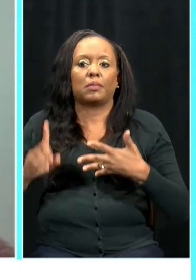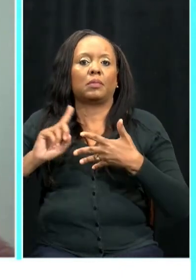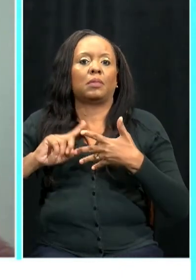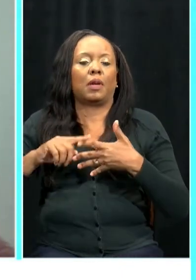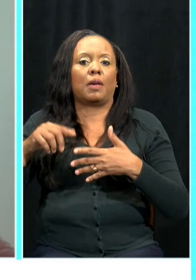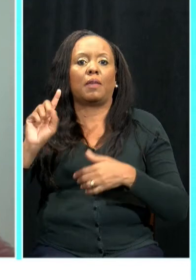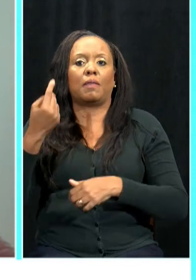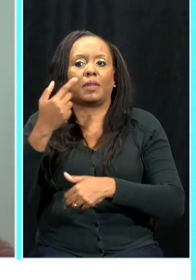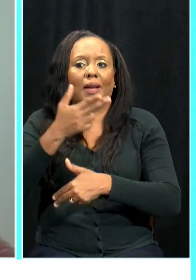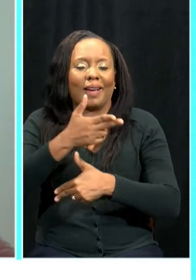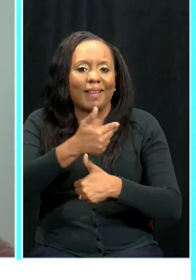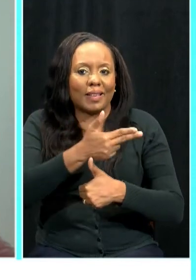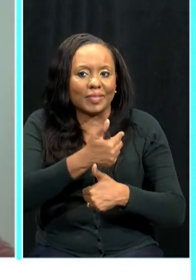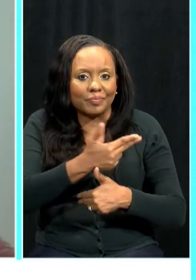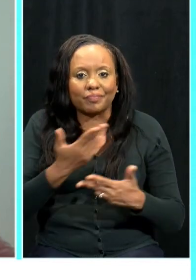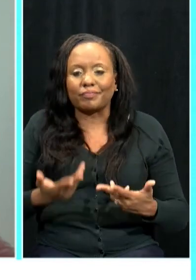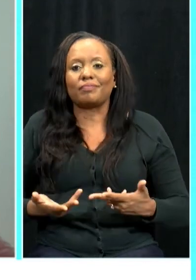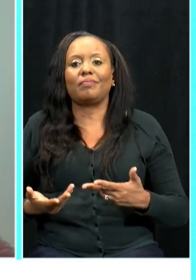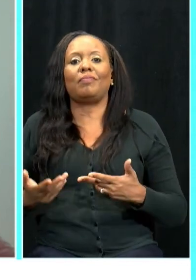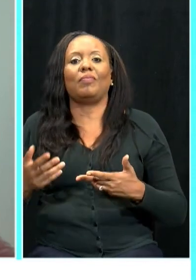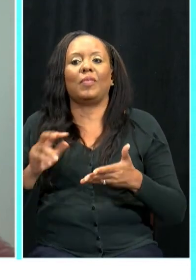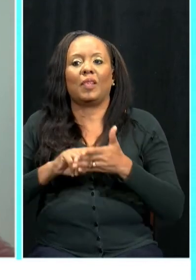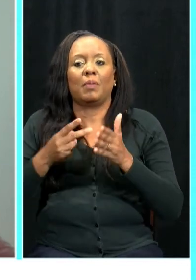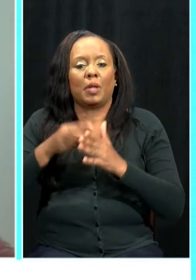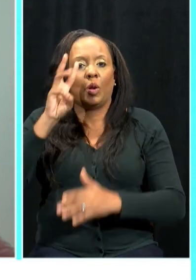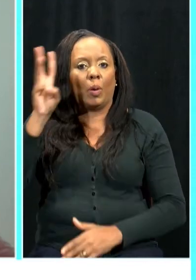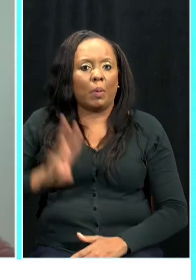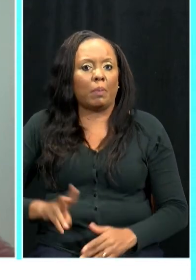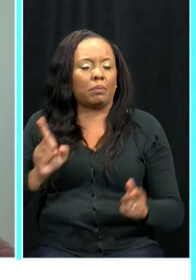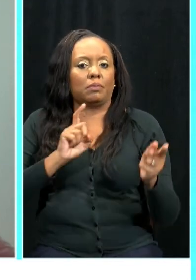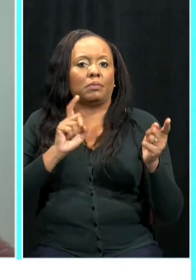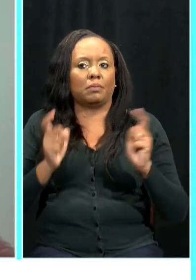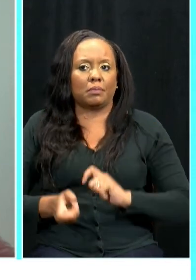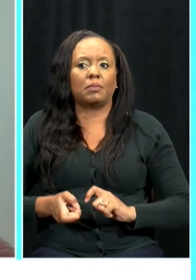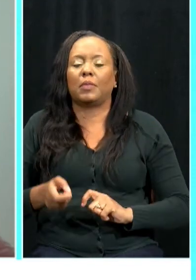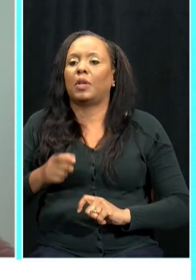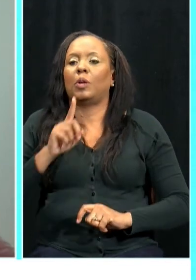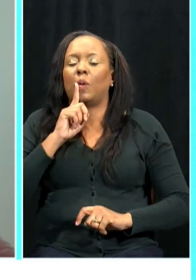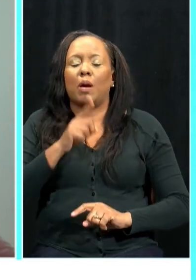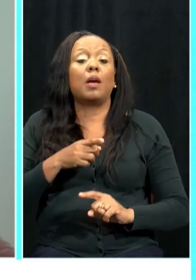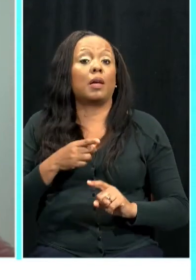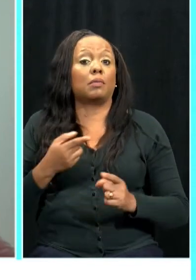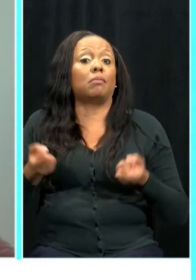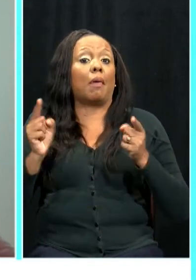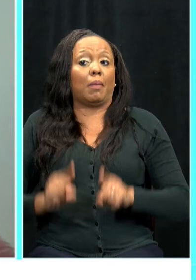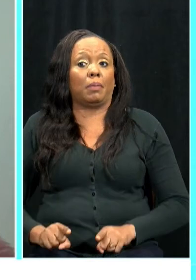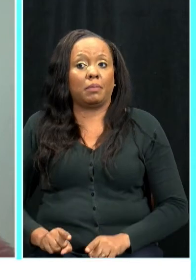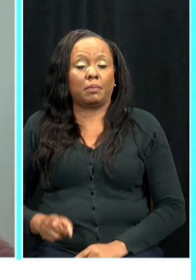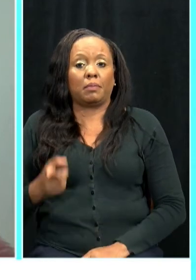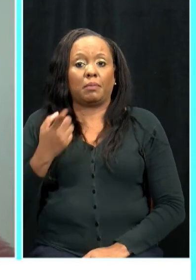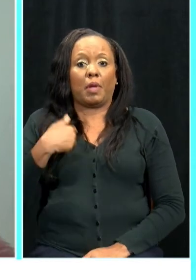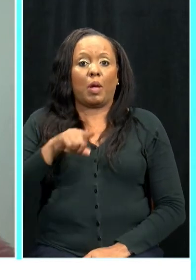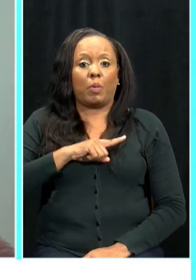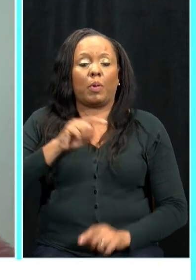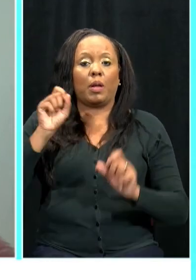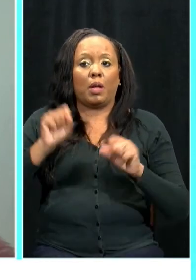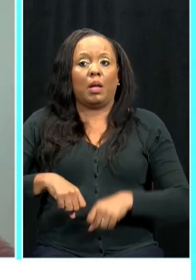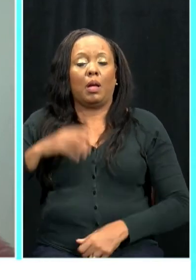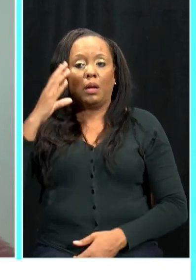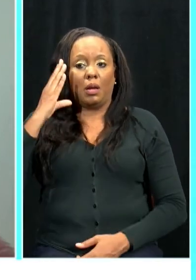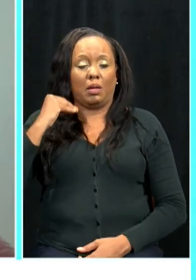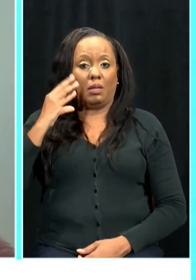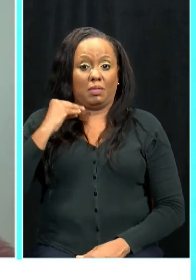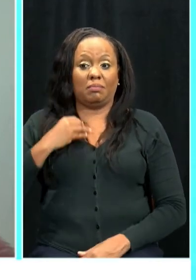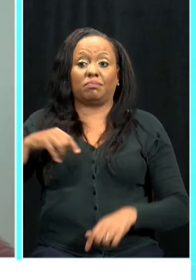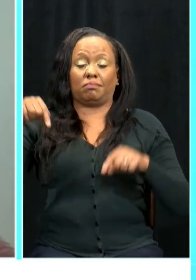65 years telling us that climate change is here, global warming is here, and we are on the front line. So this